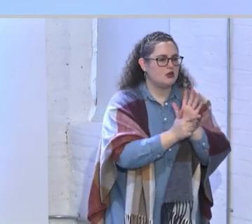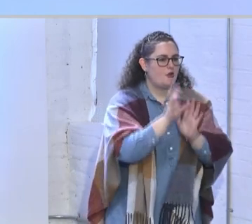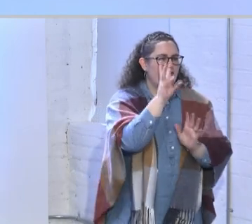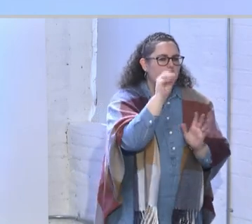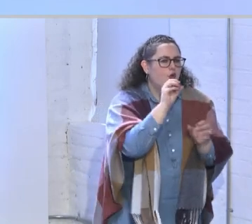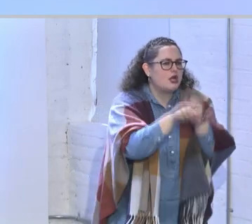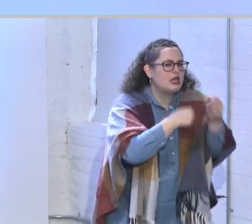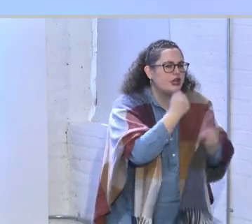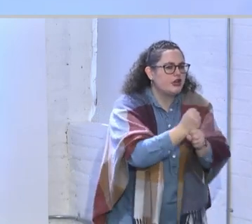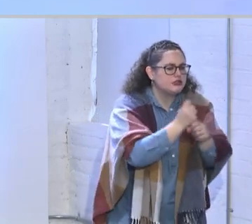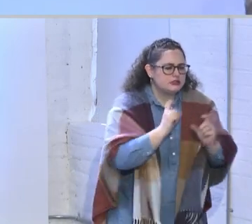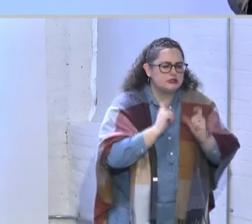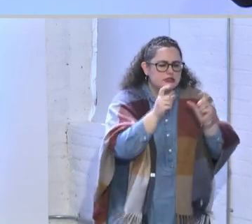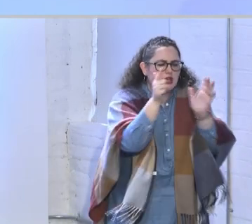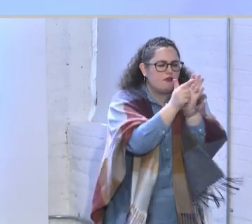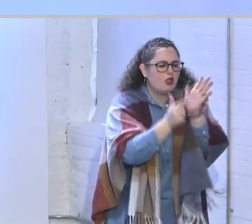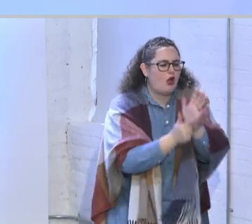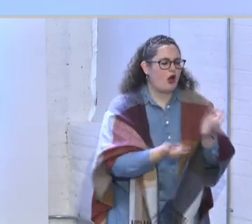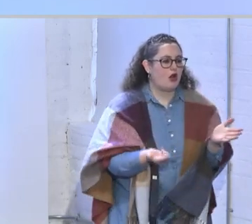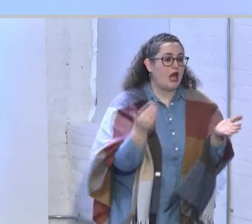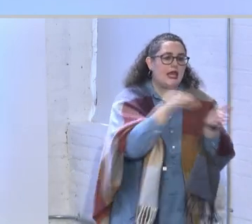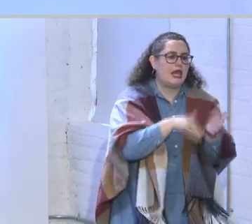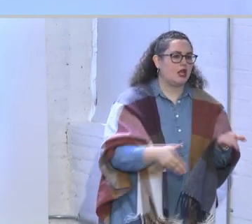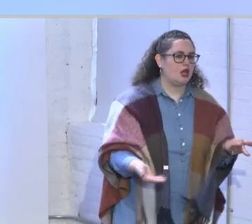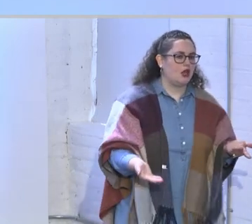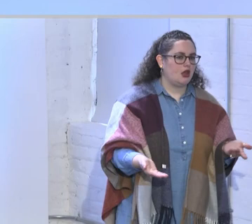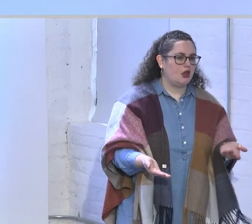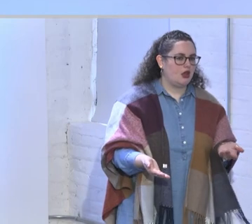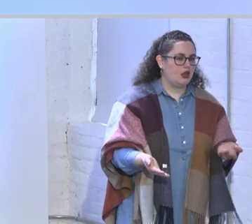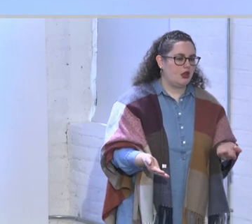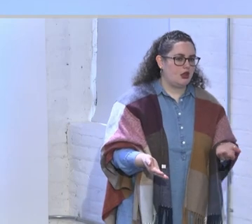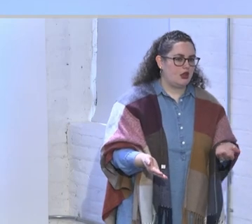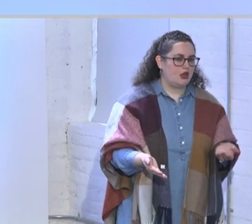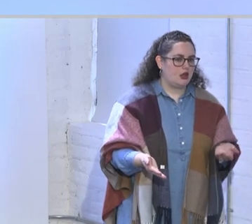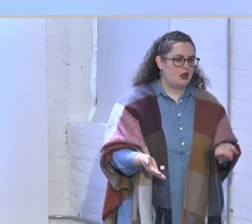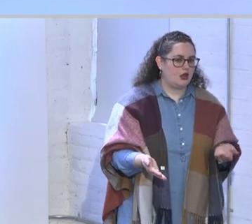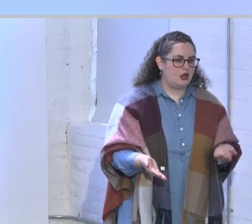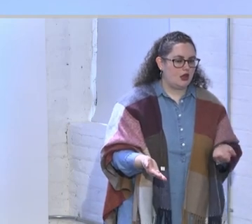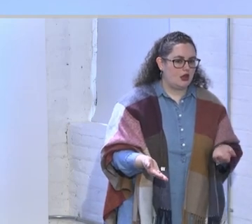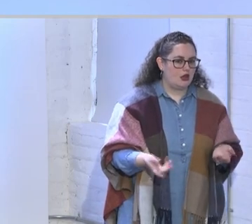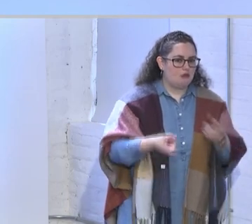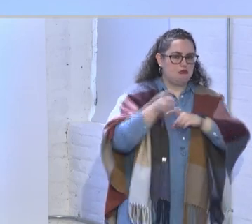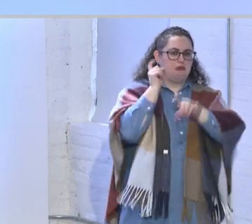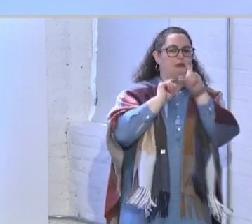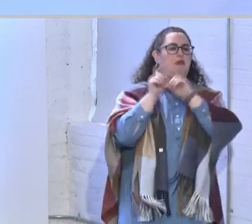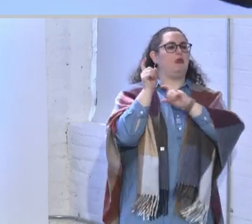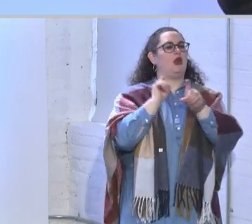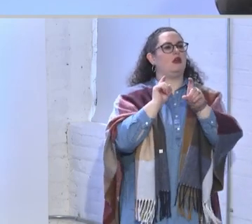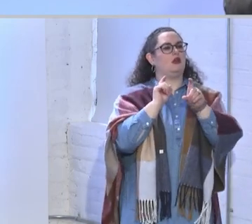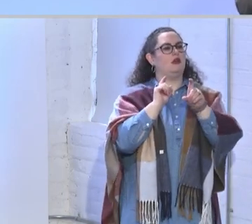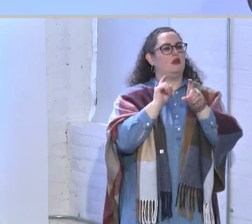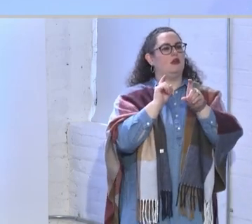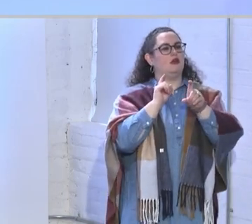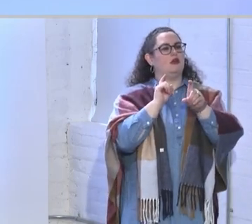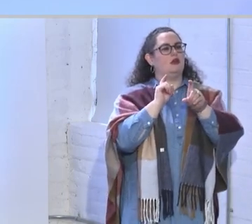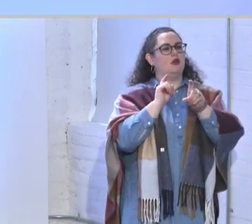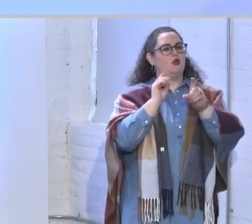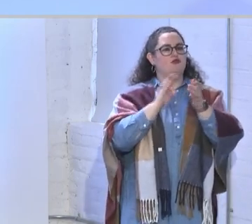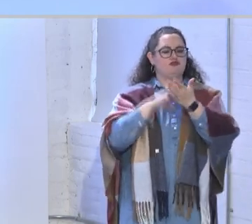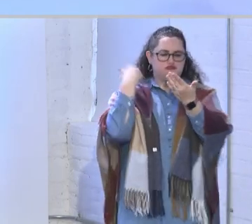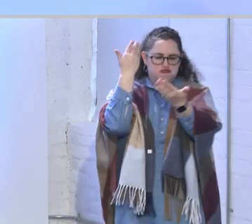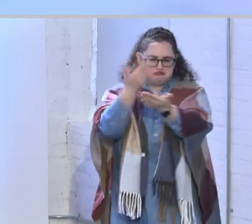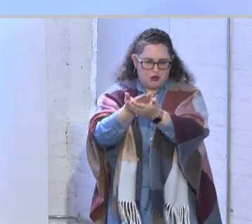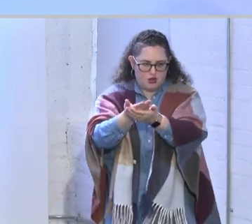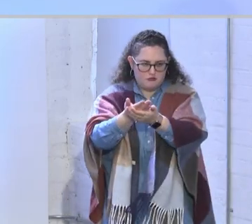them the law. And so let's call this a refresher course. You know, God goes like, now you're getting ready to go in. I want